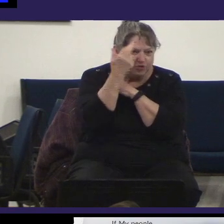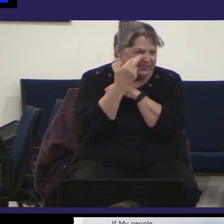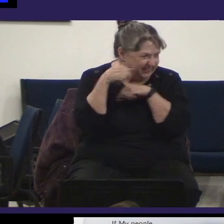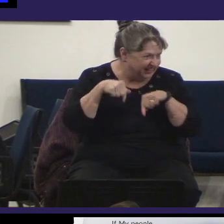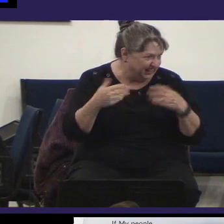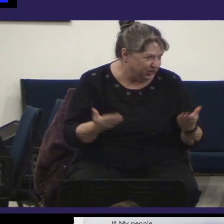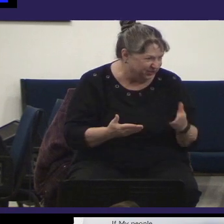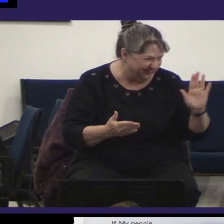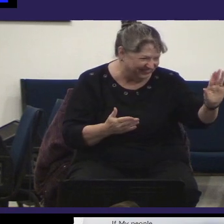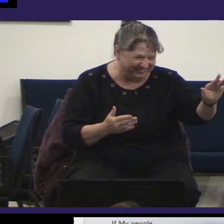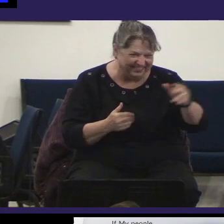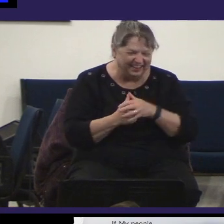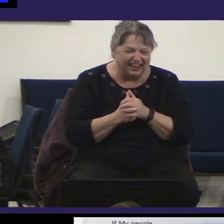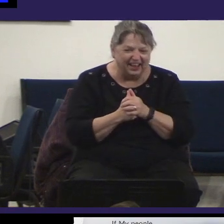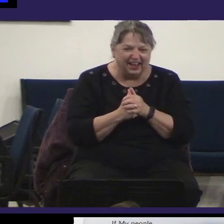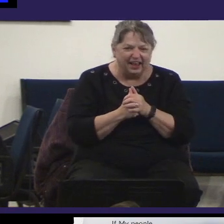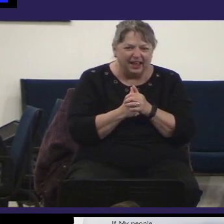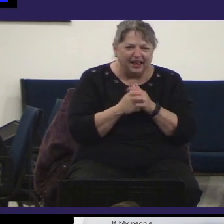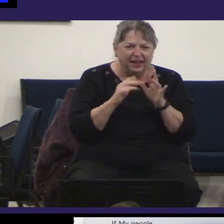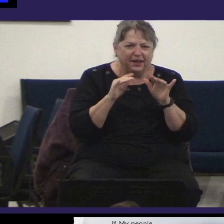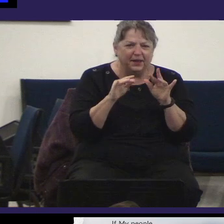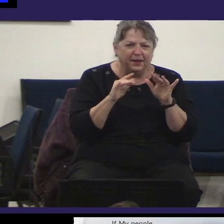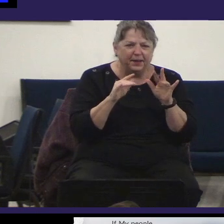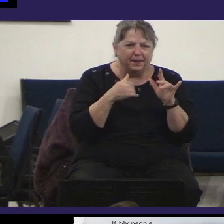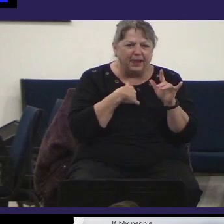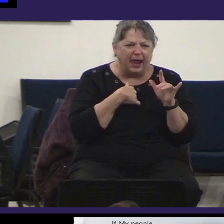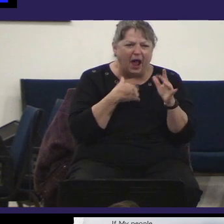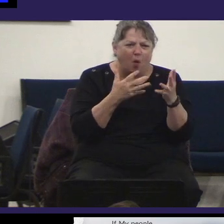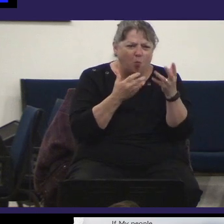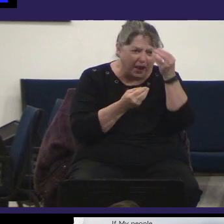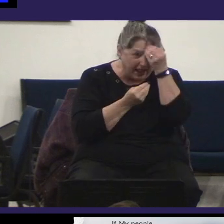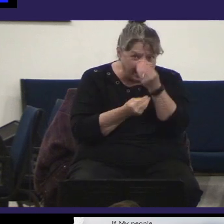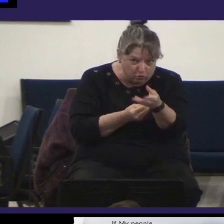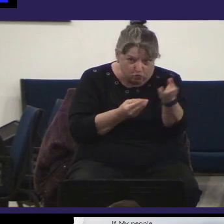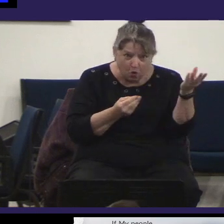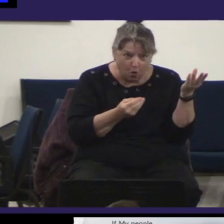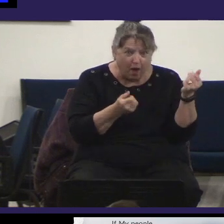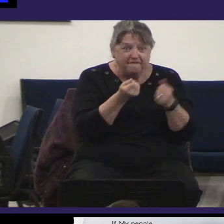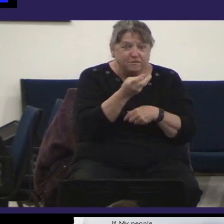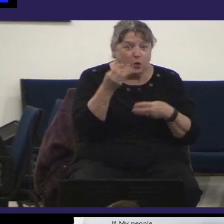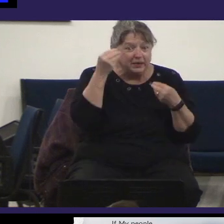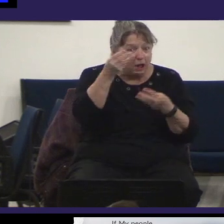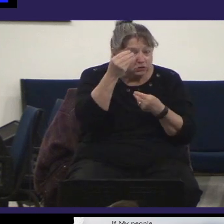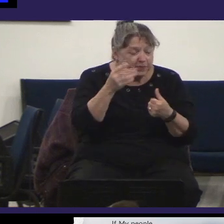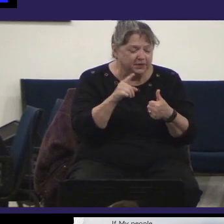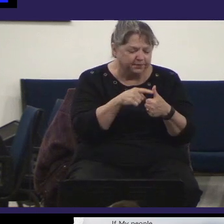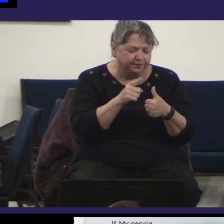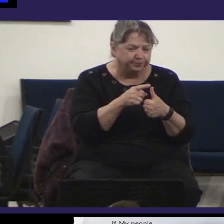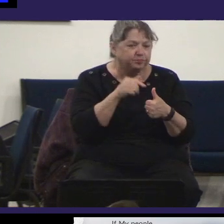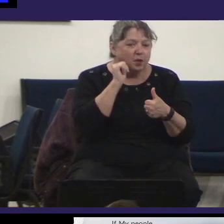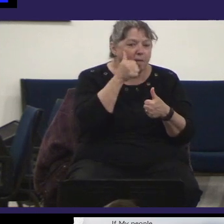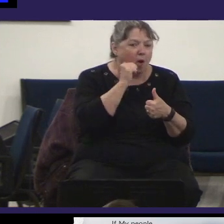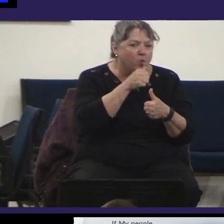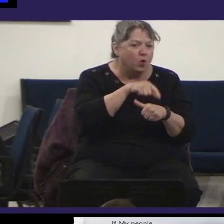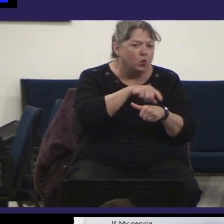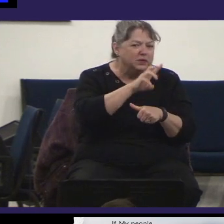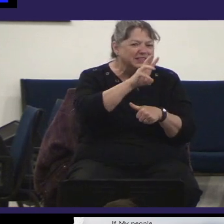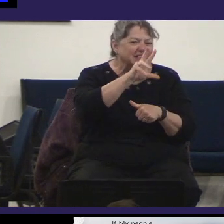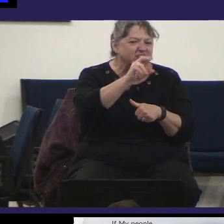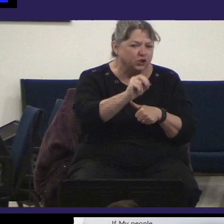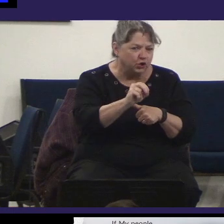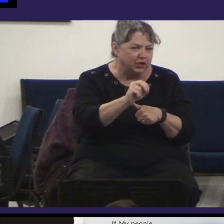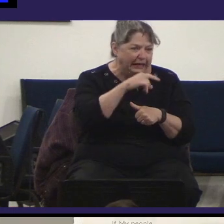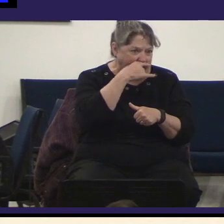God. I just want to let you know some announcements. Tomorrow, 6:30, is the Awana.